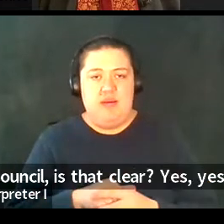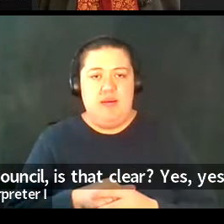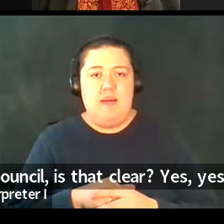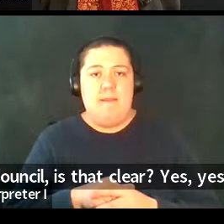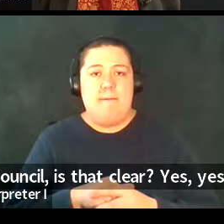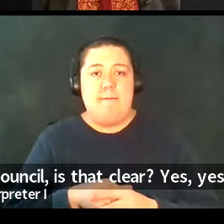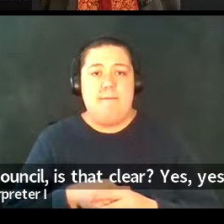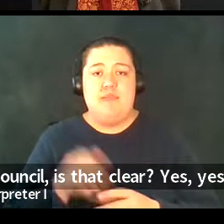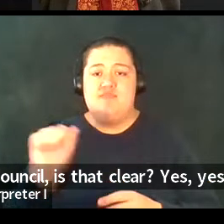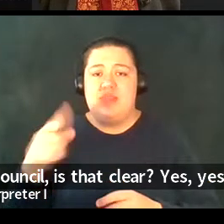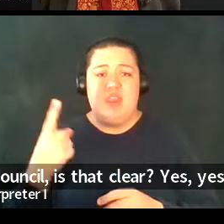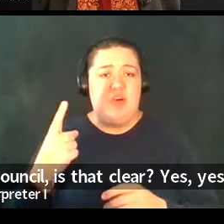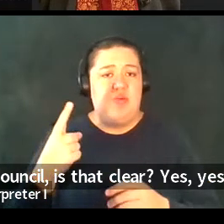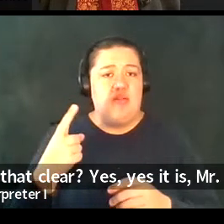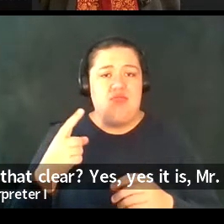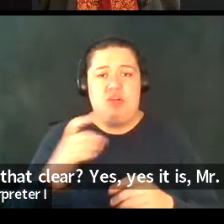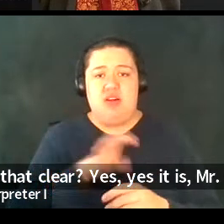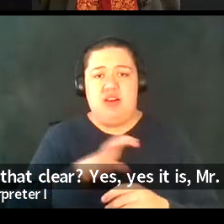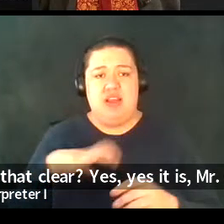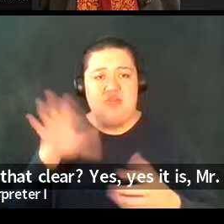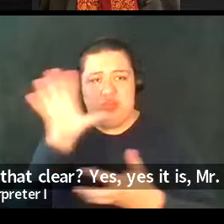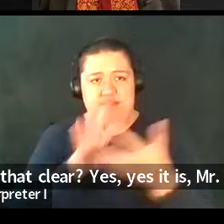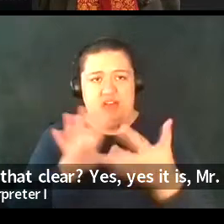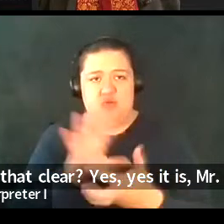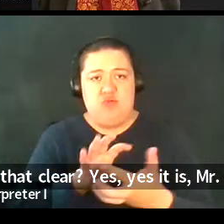Is anyone on the council confused?